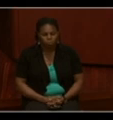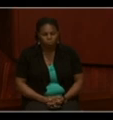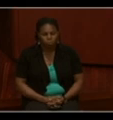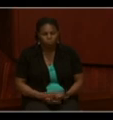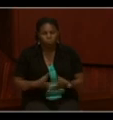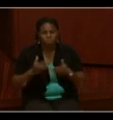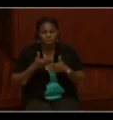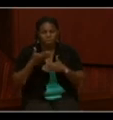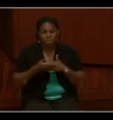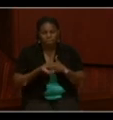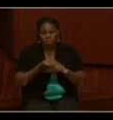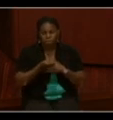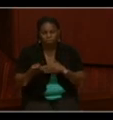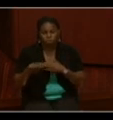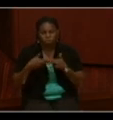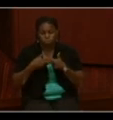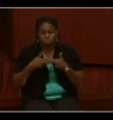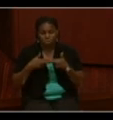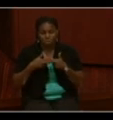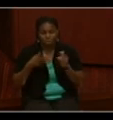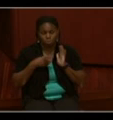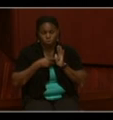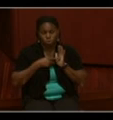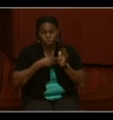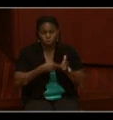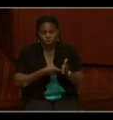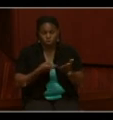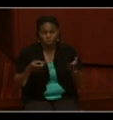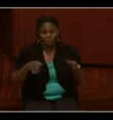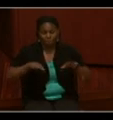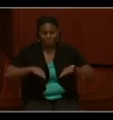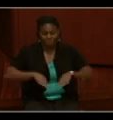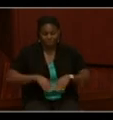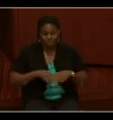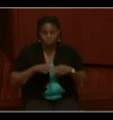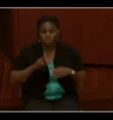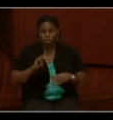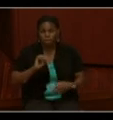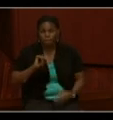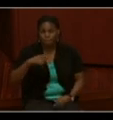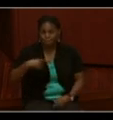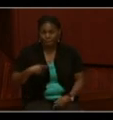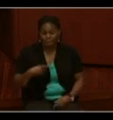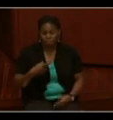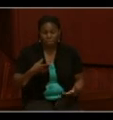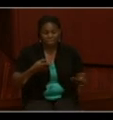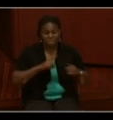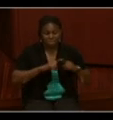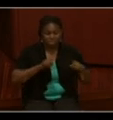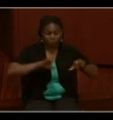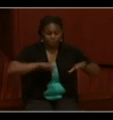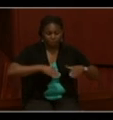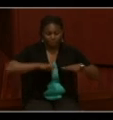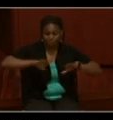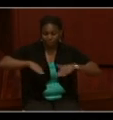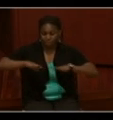The next couple of slides show a village map, and these are villages in China, in rural